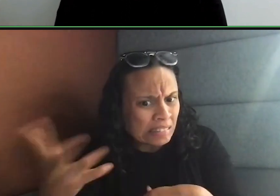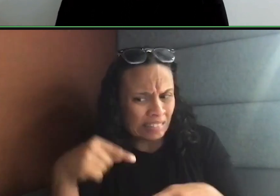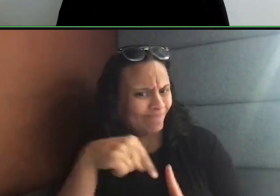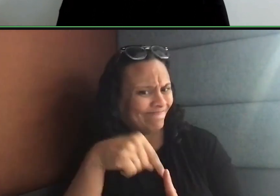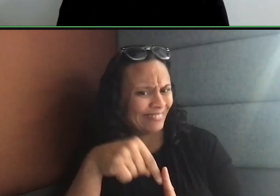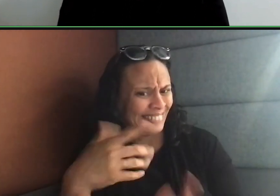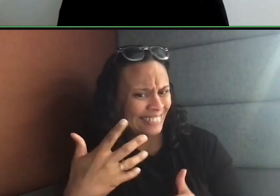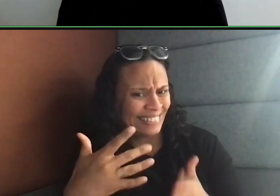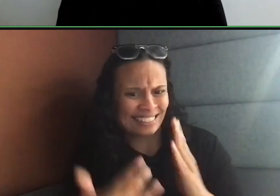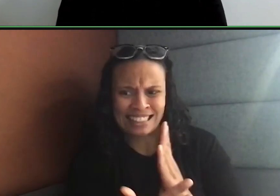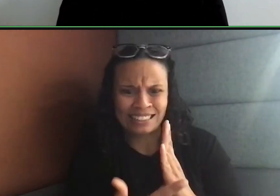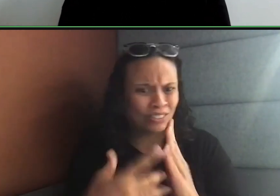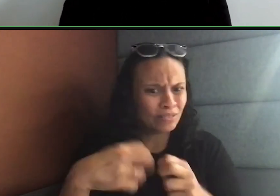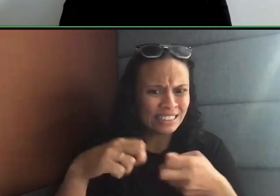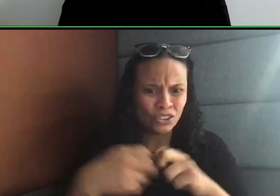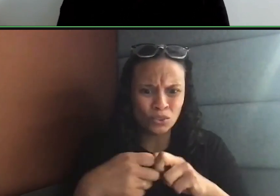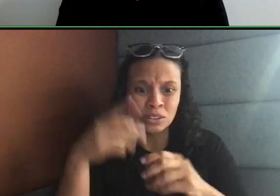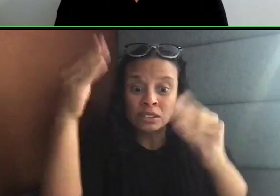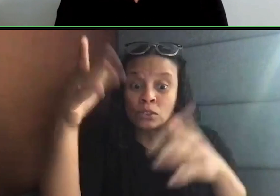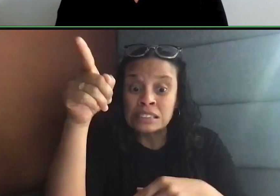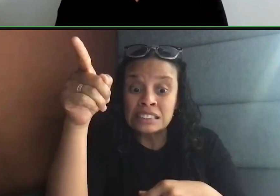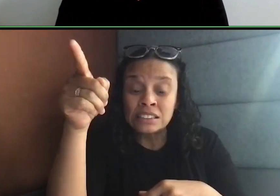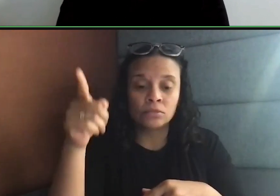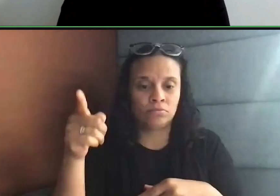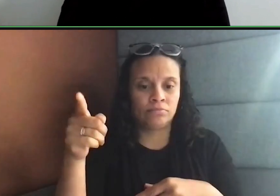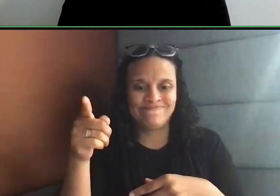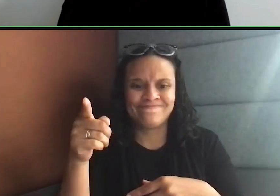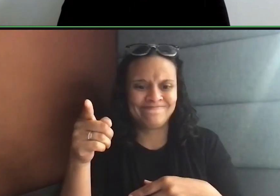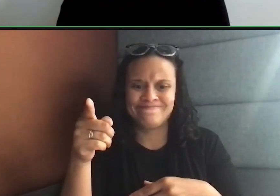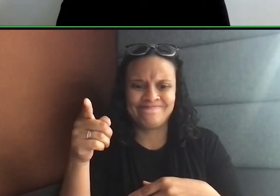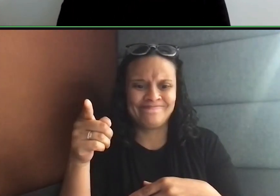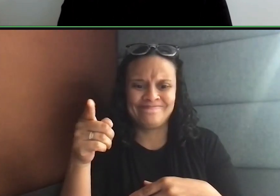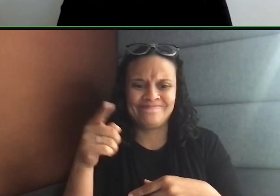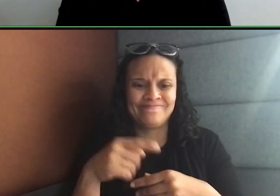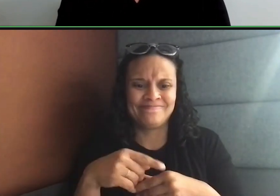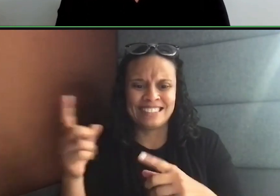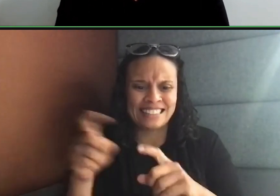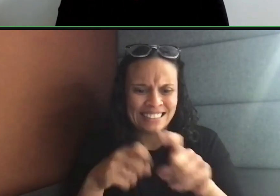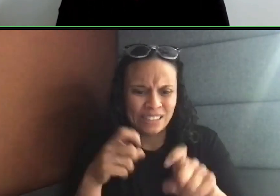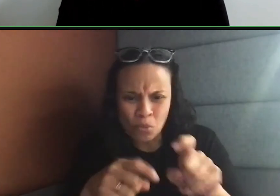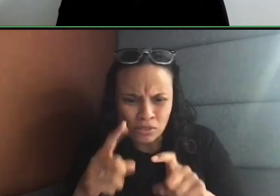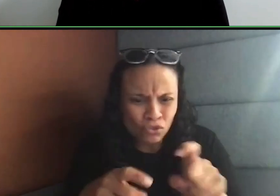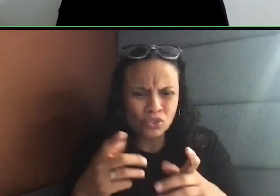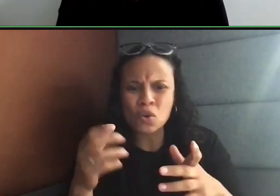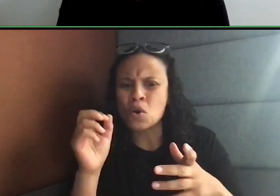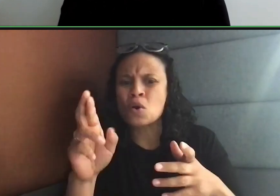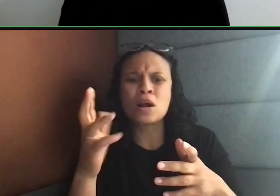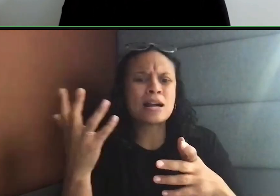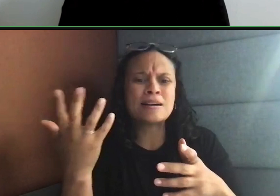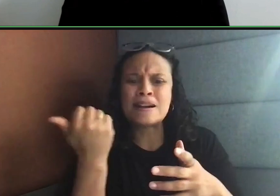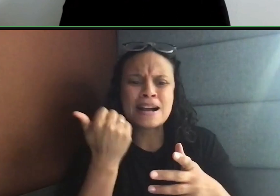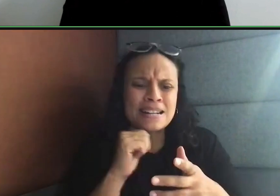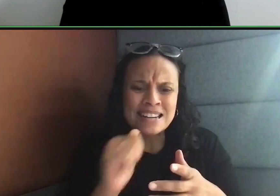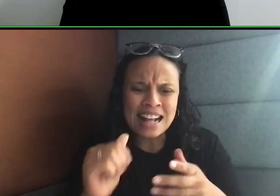the instructor and the instructor was asking questions or wasn't revoicing other